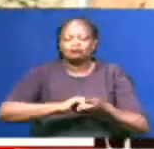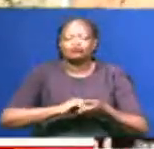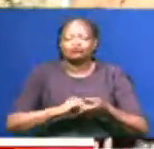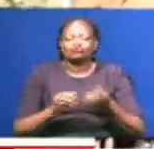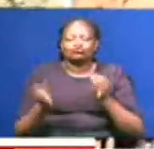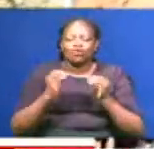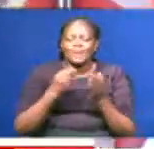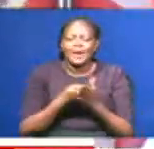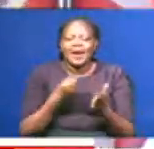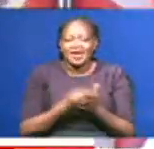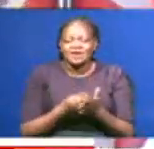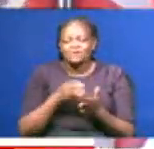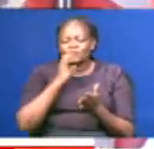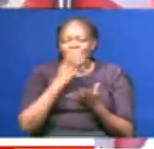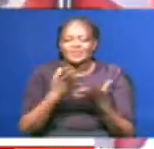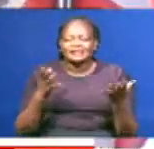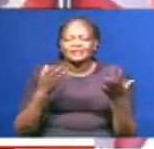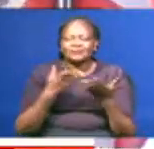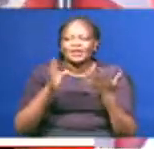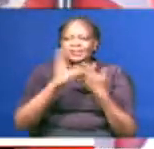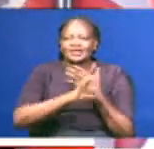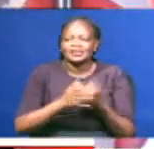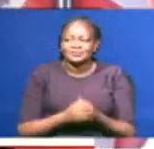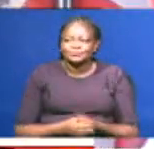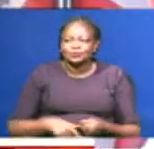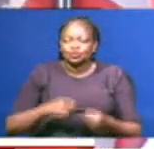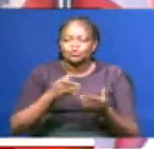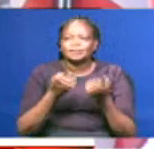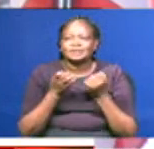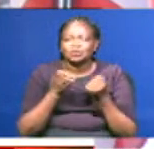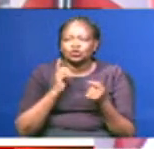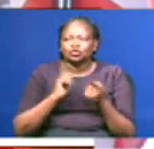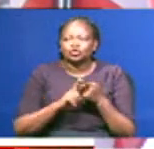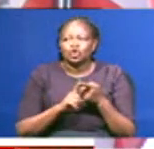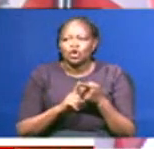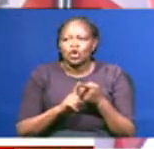facilities across the country. We also need to create the right